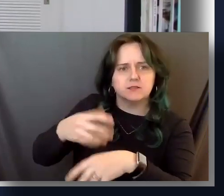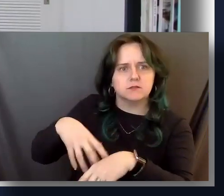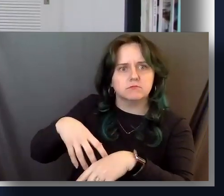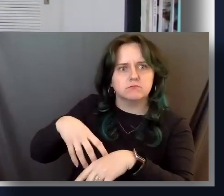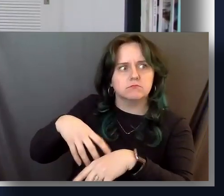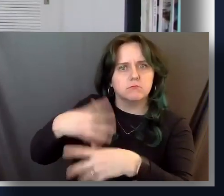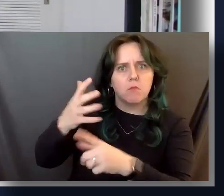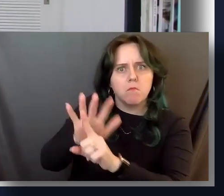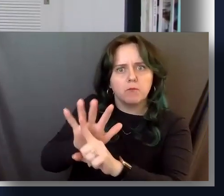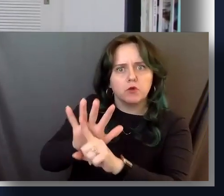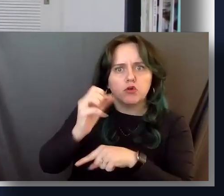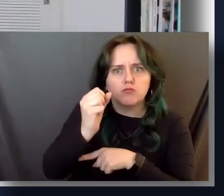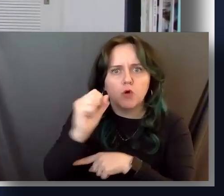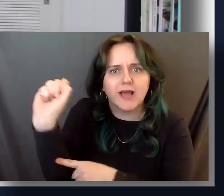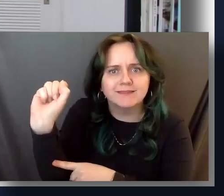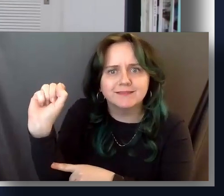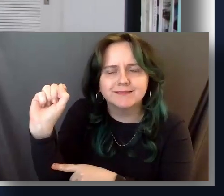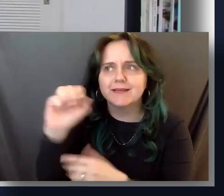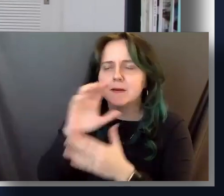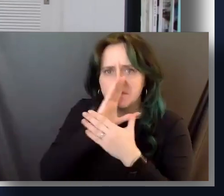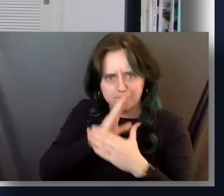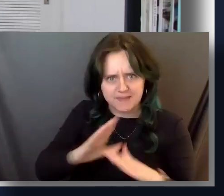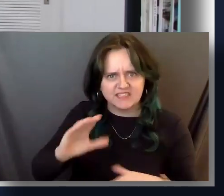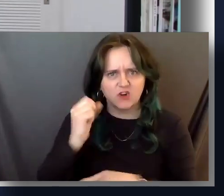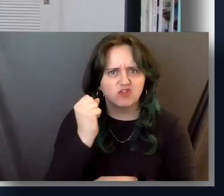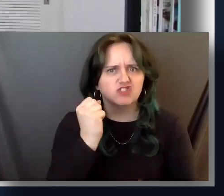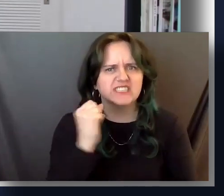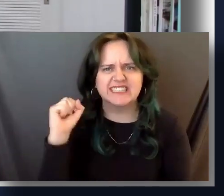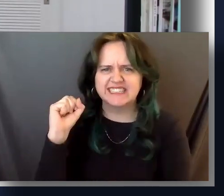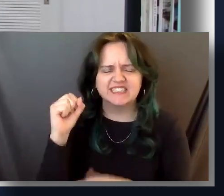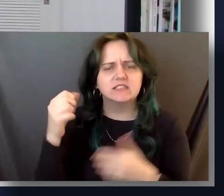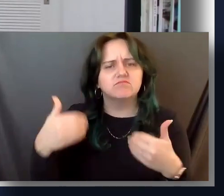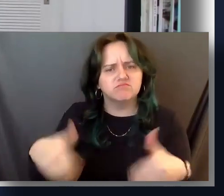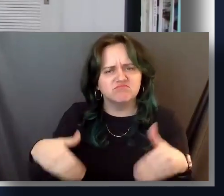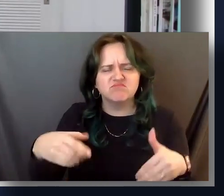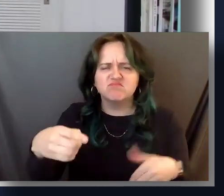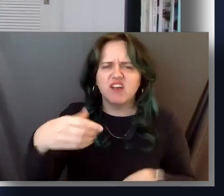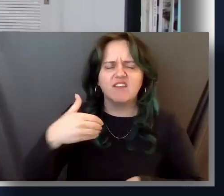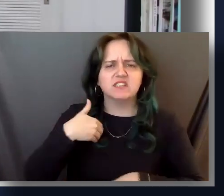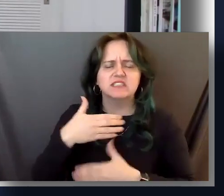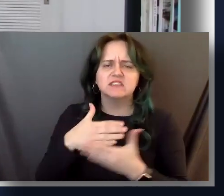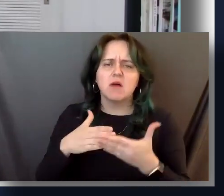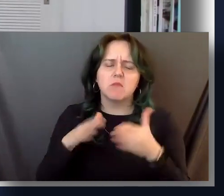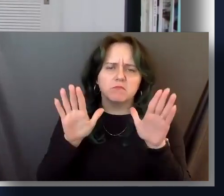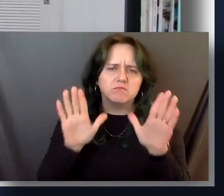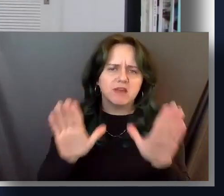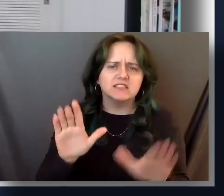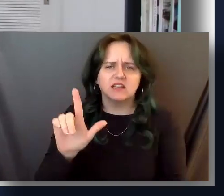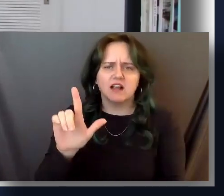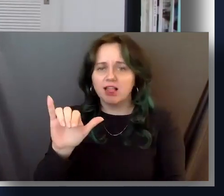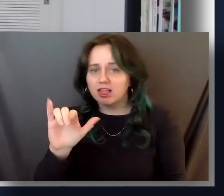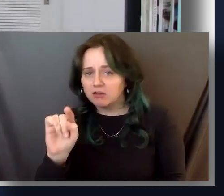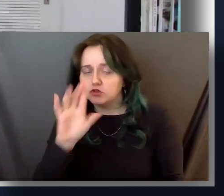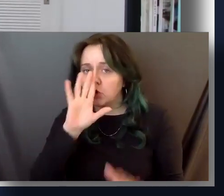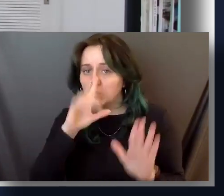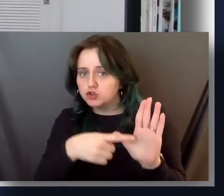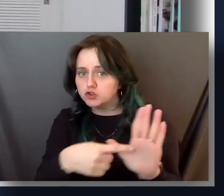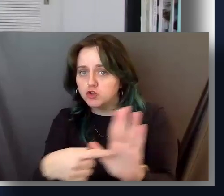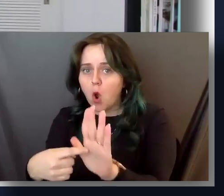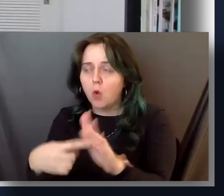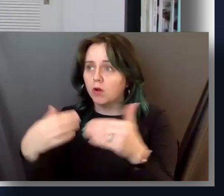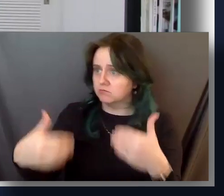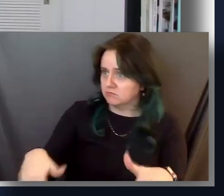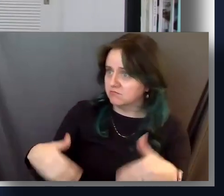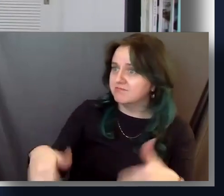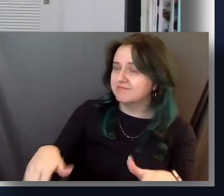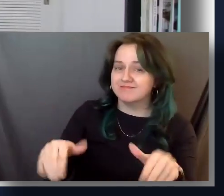protest and peaceful resistance. There's a really, really rich academic literature that shows